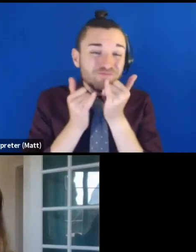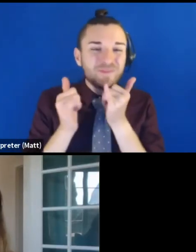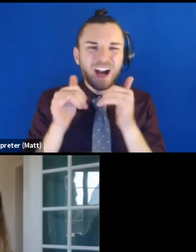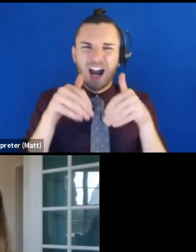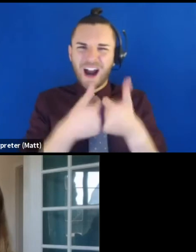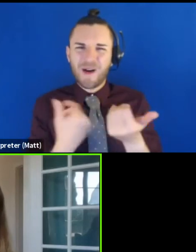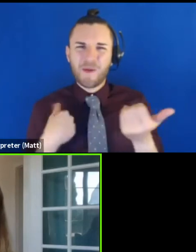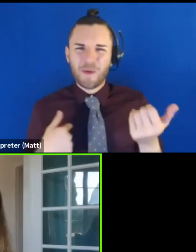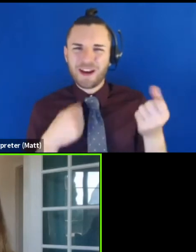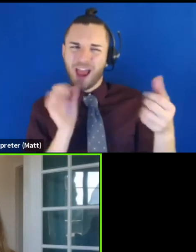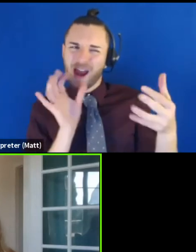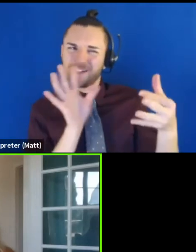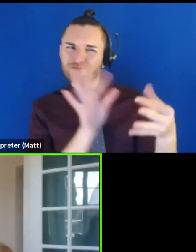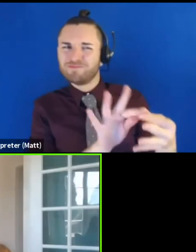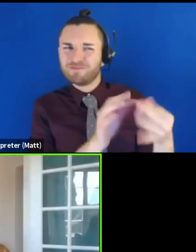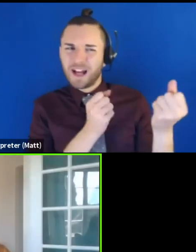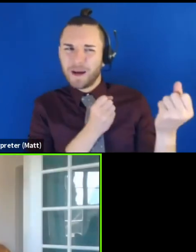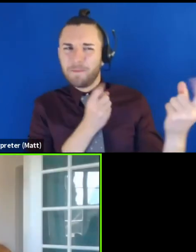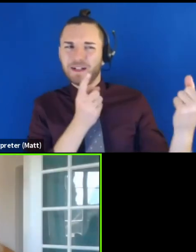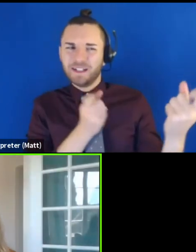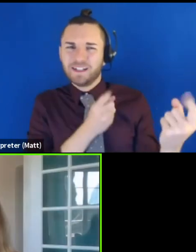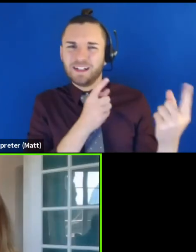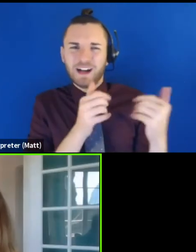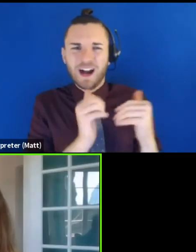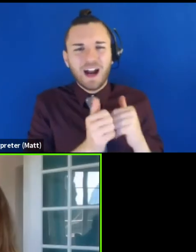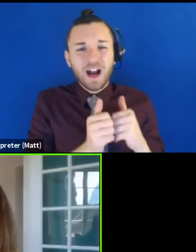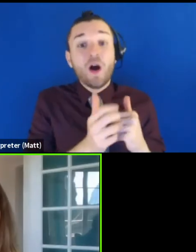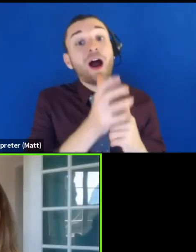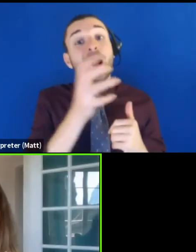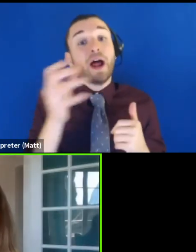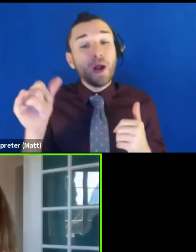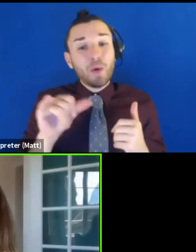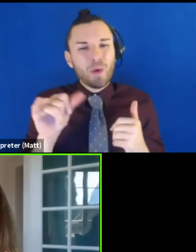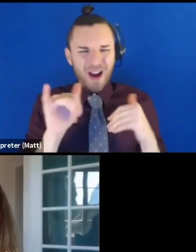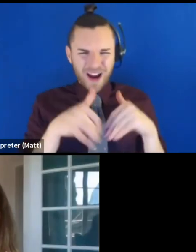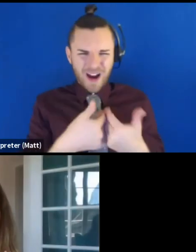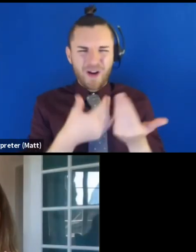and how characterizations work, like how